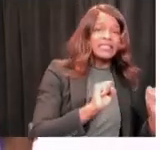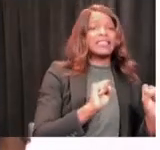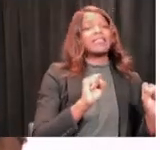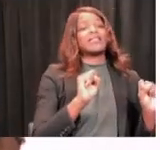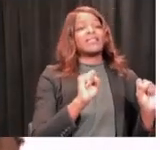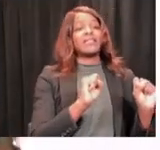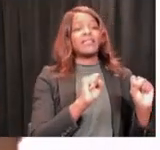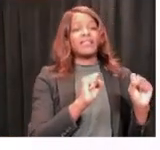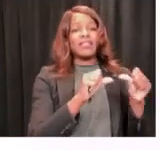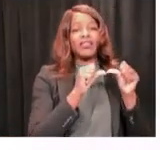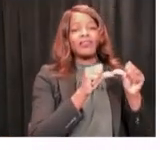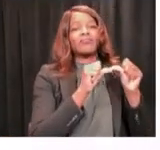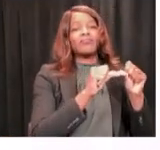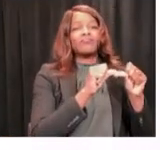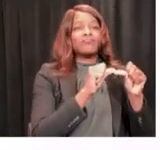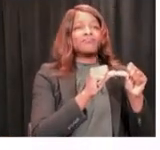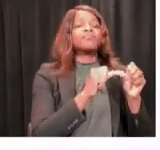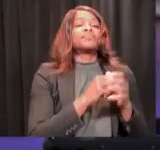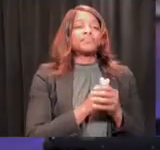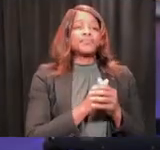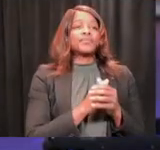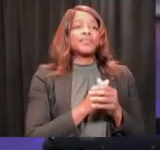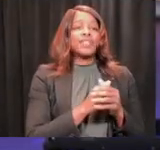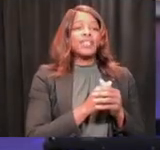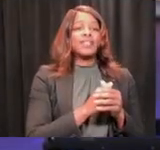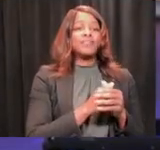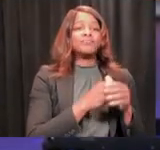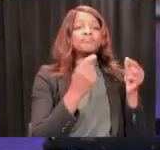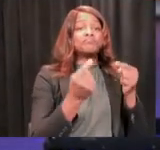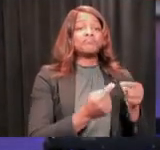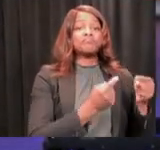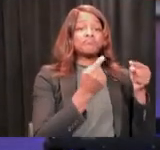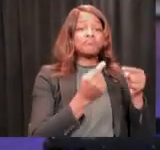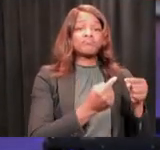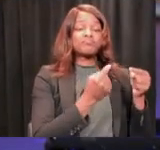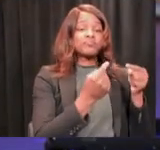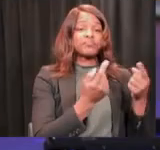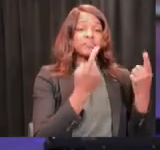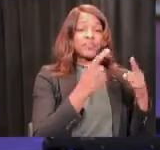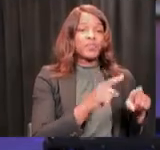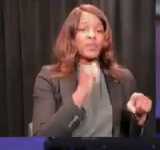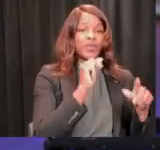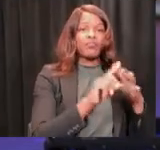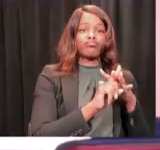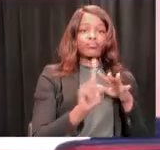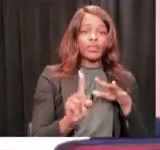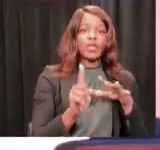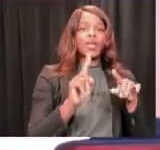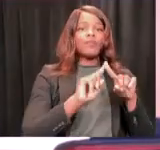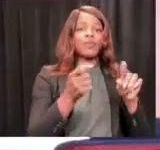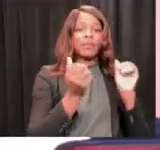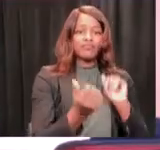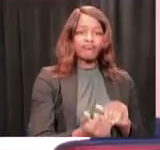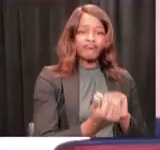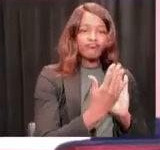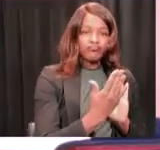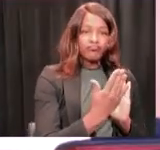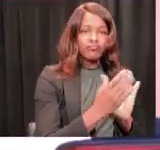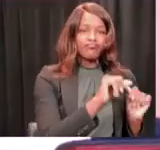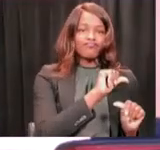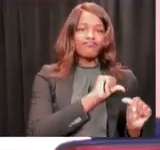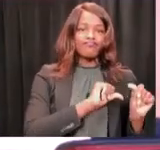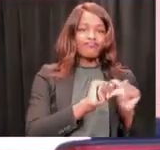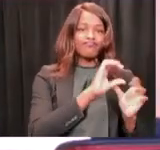and a resilient place, a resilience that when trials come our way, we don't run from our trial, but we face our trials